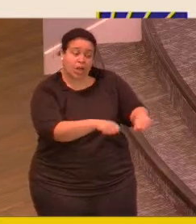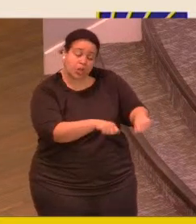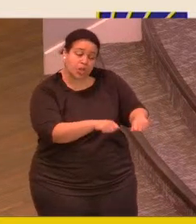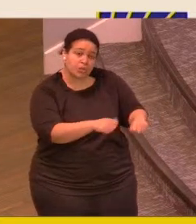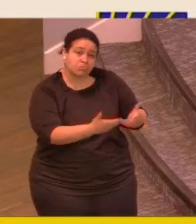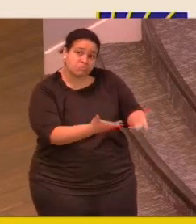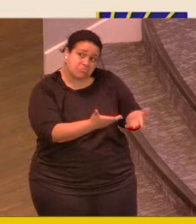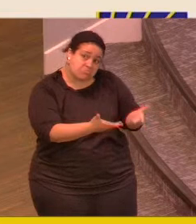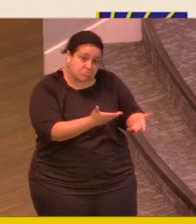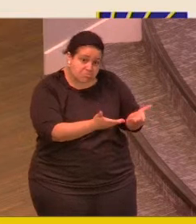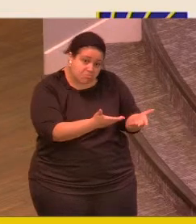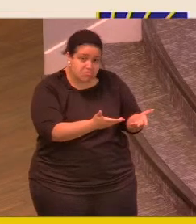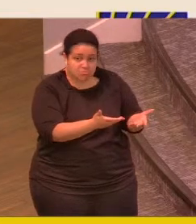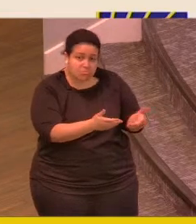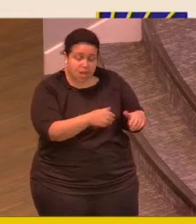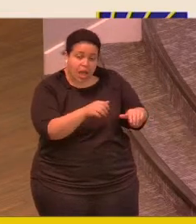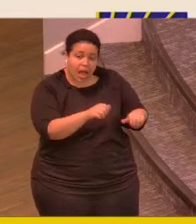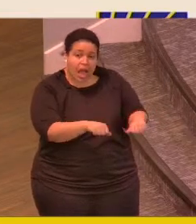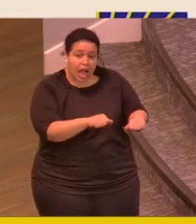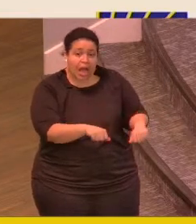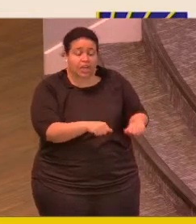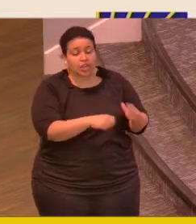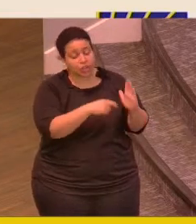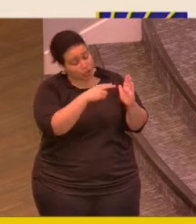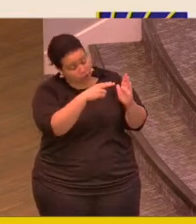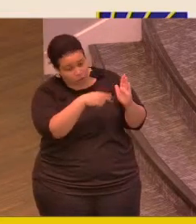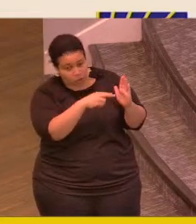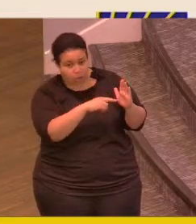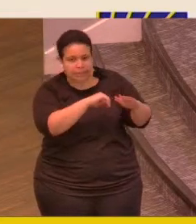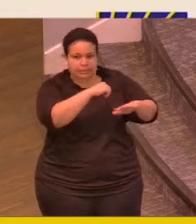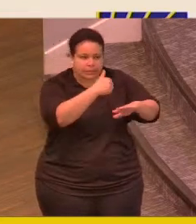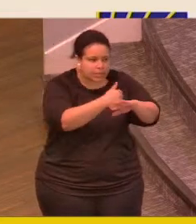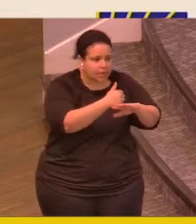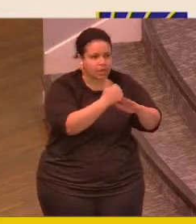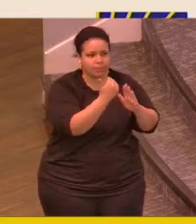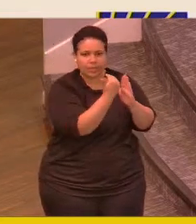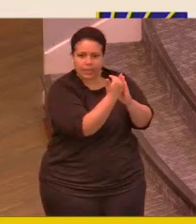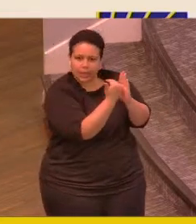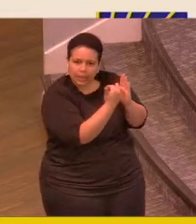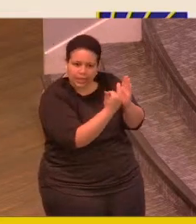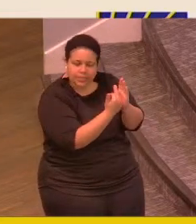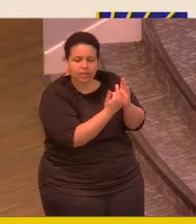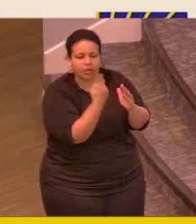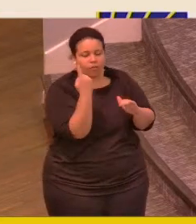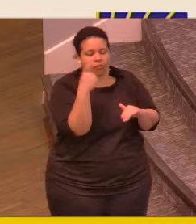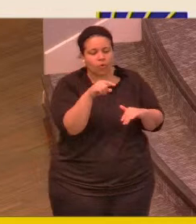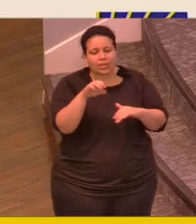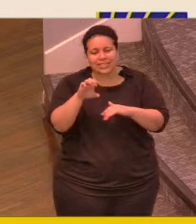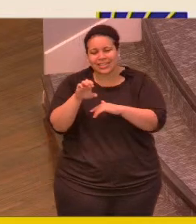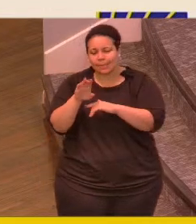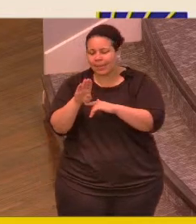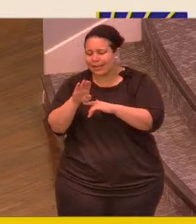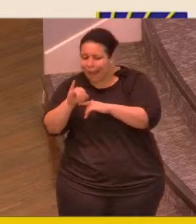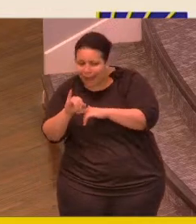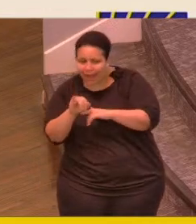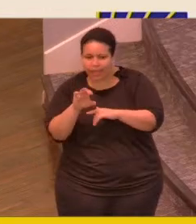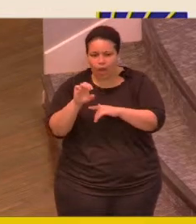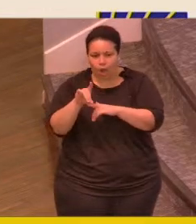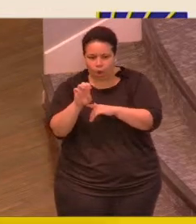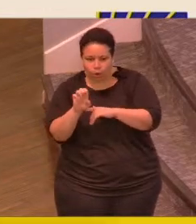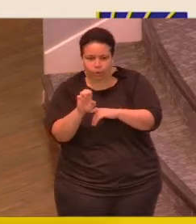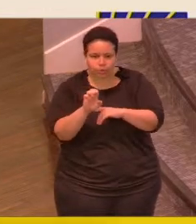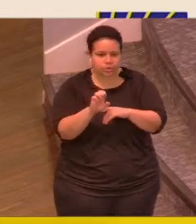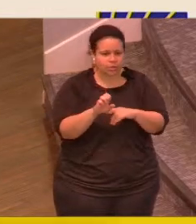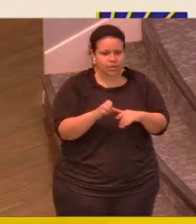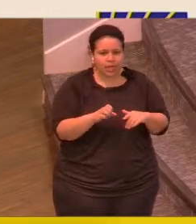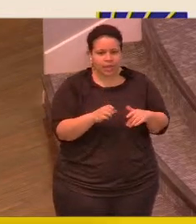potentially, I could run some sort of listing of the CPI codes that are covered, and then also look at what codes are not,